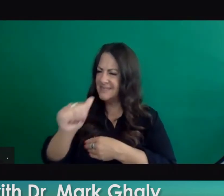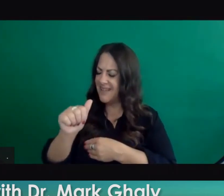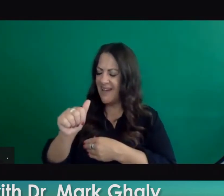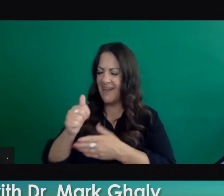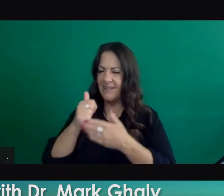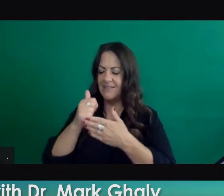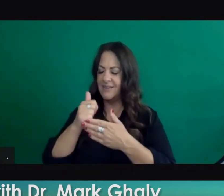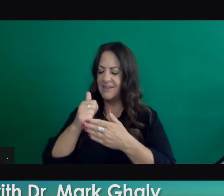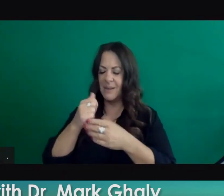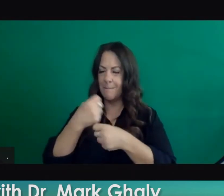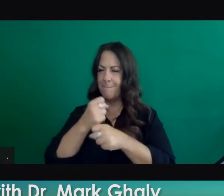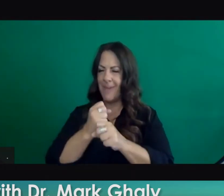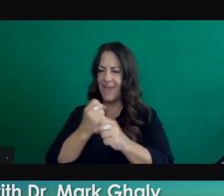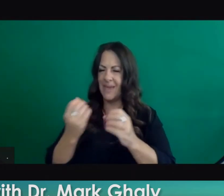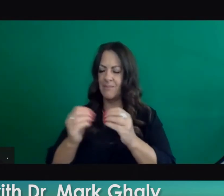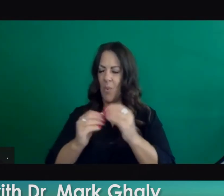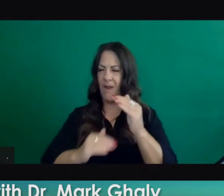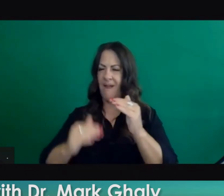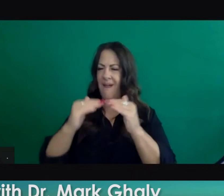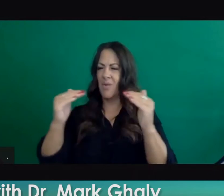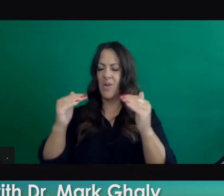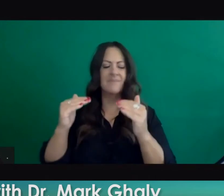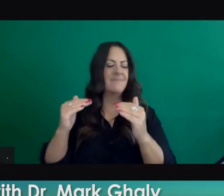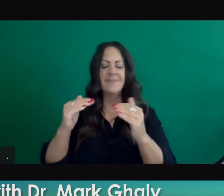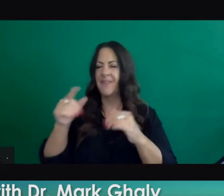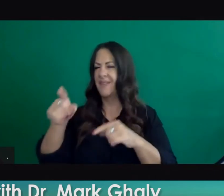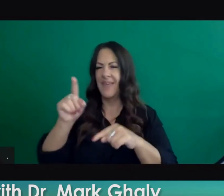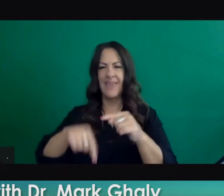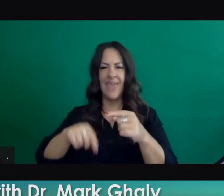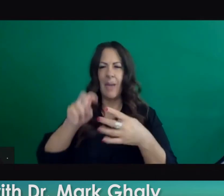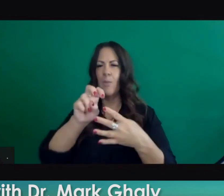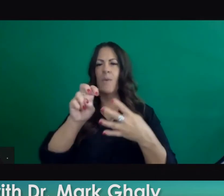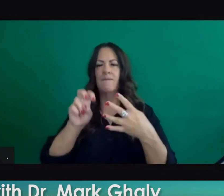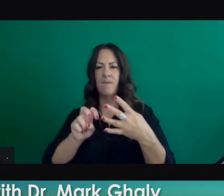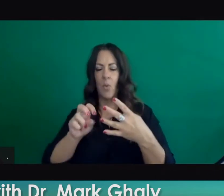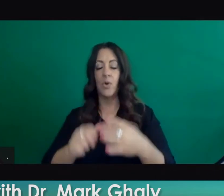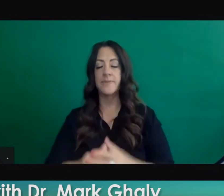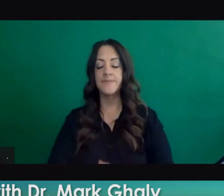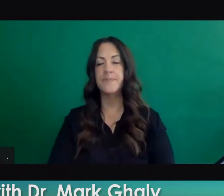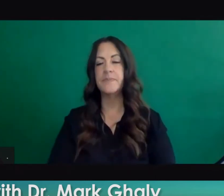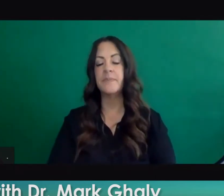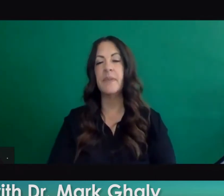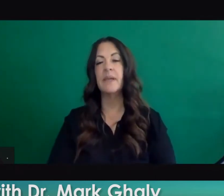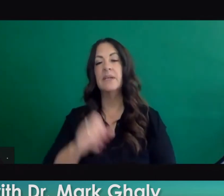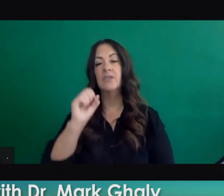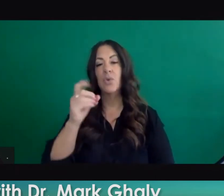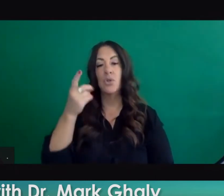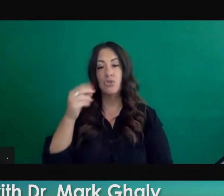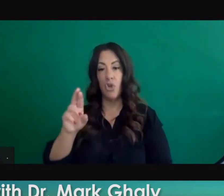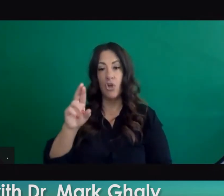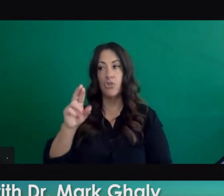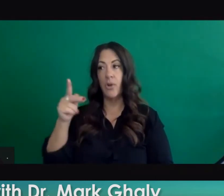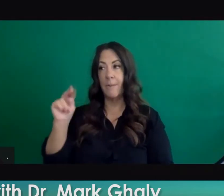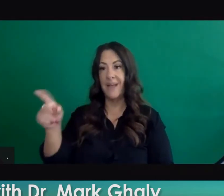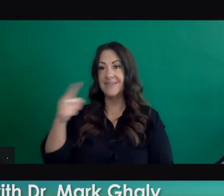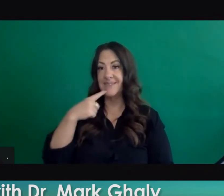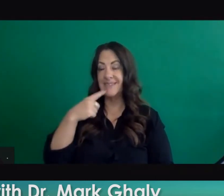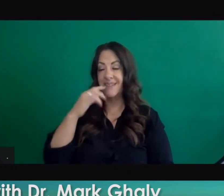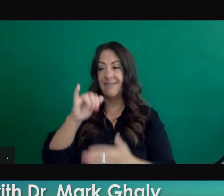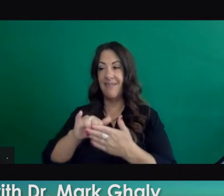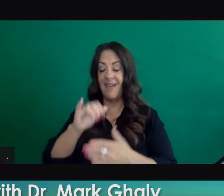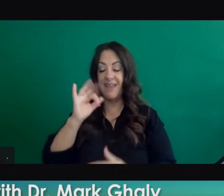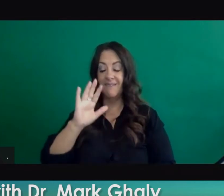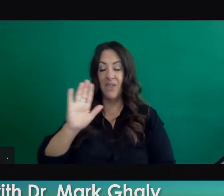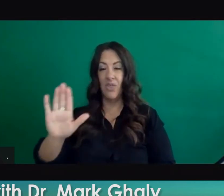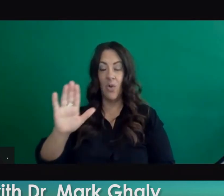its movement forward. And as Dr. Pond mentioned, in fact, if that test positivity for the lowest quartile, as